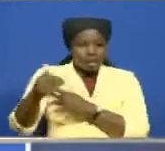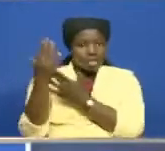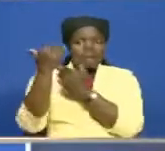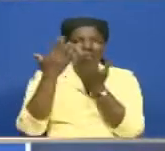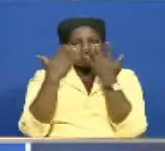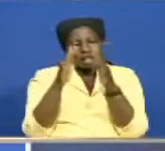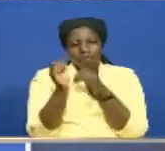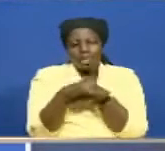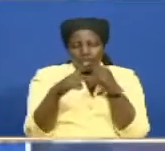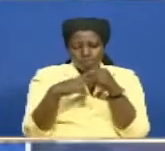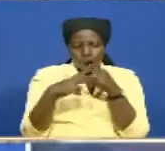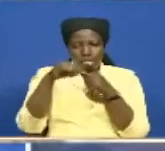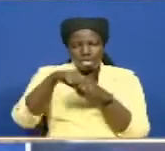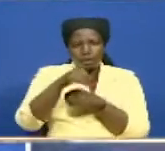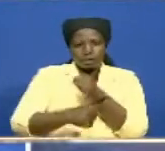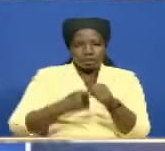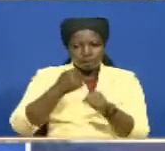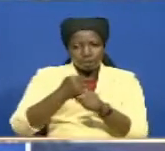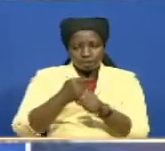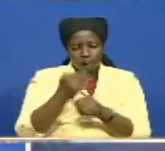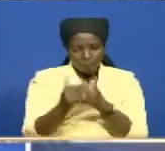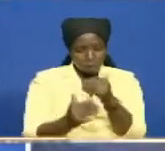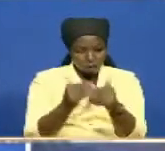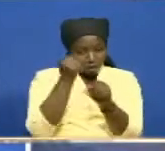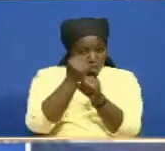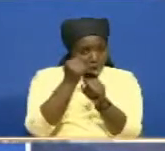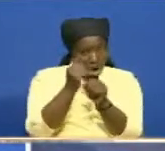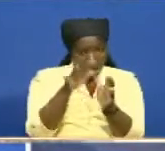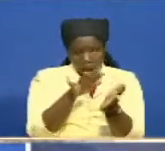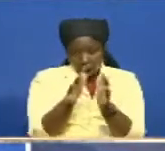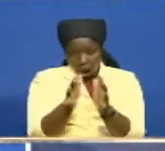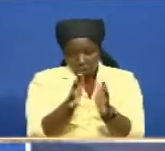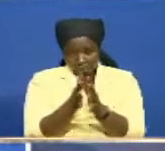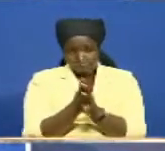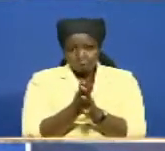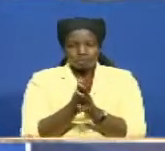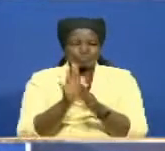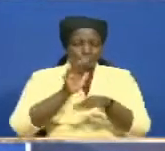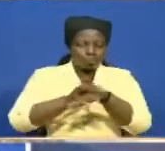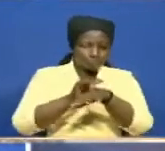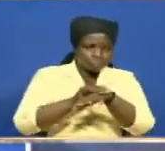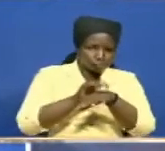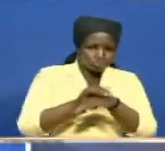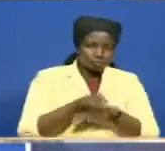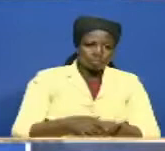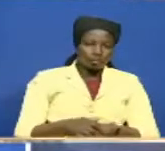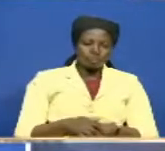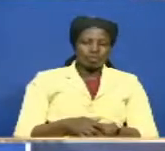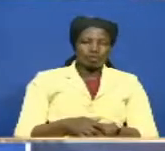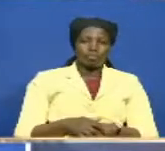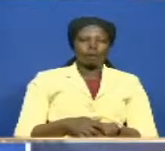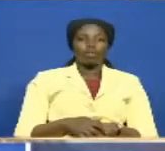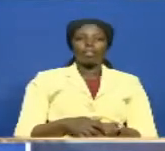in July this year. Progress of the works is quite good.